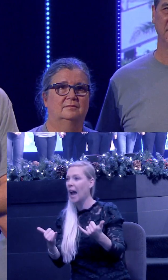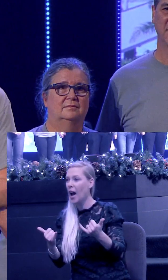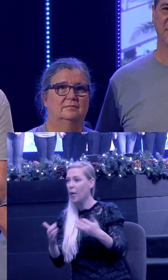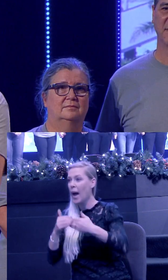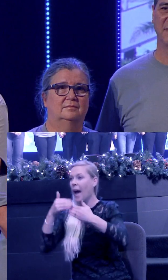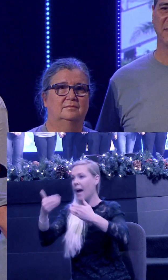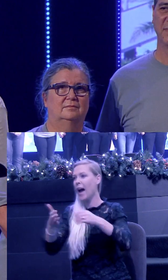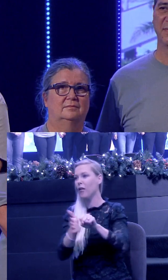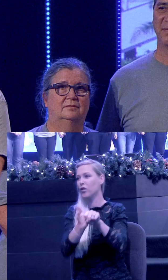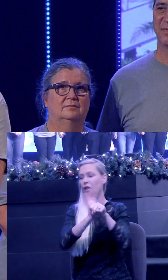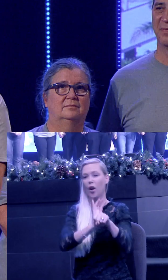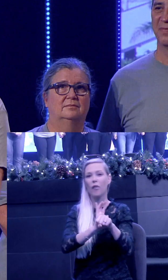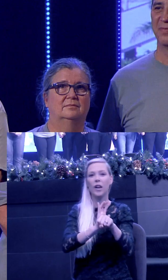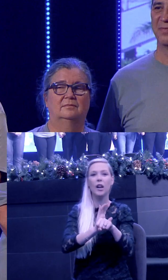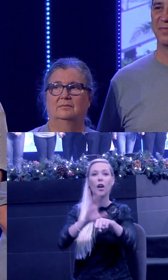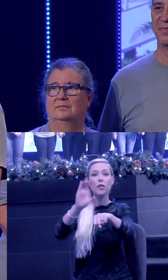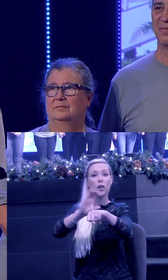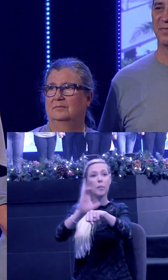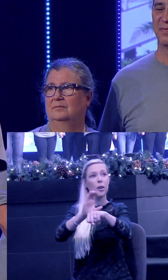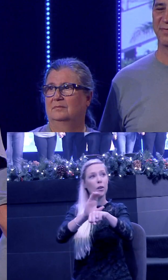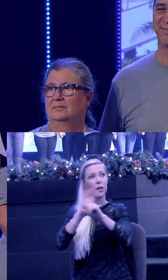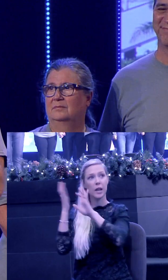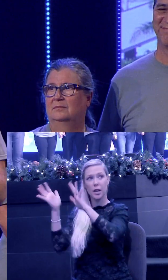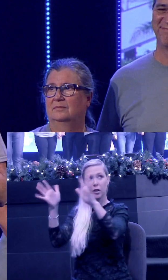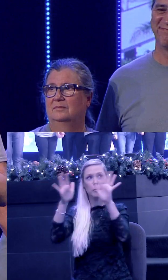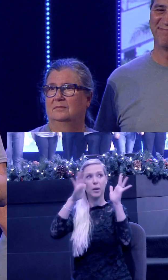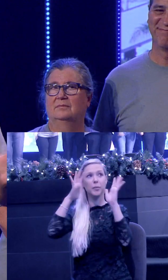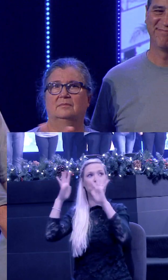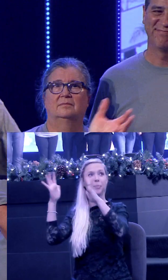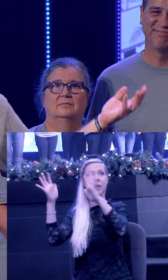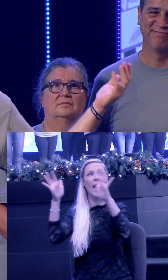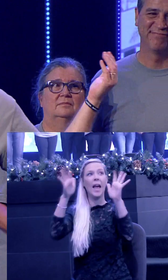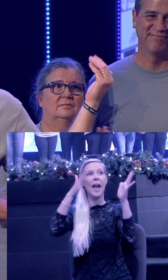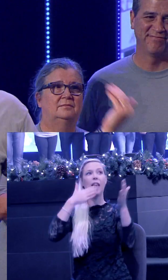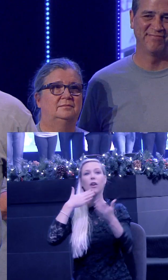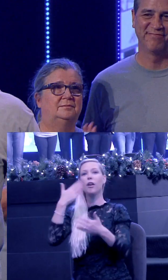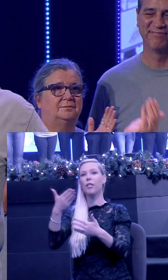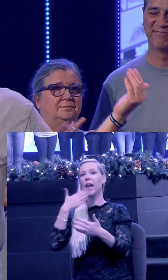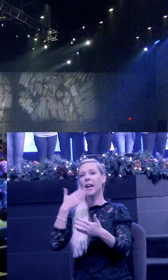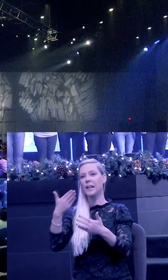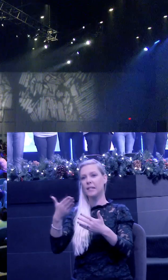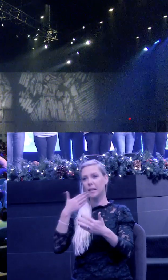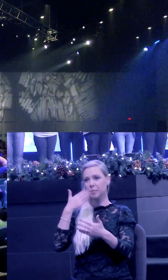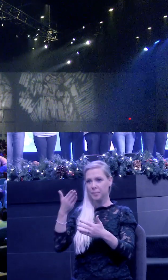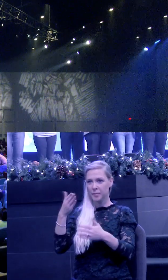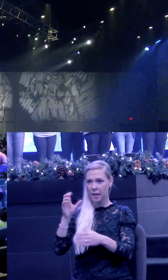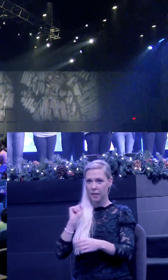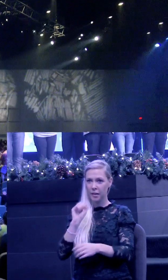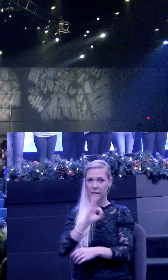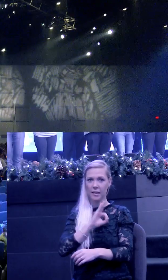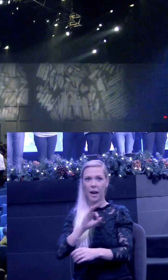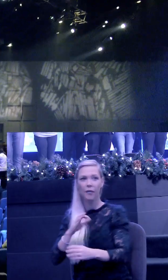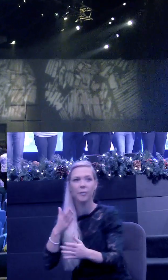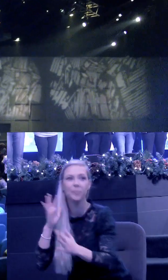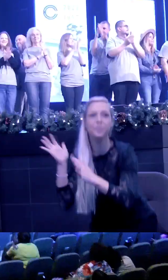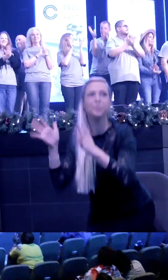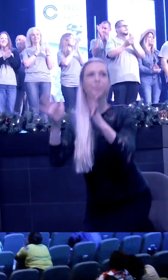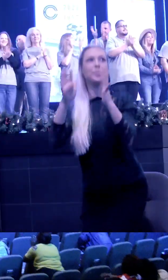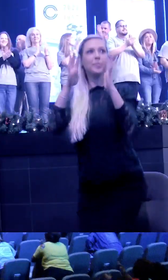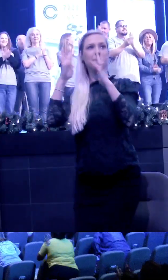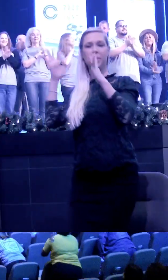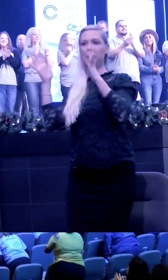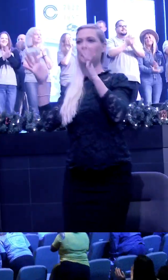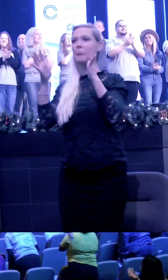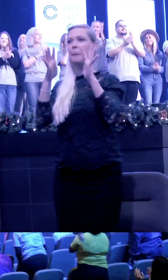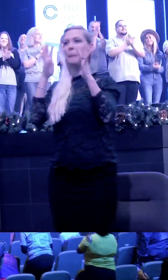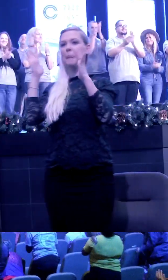really is. And so, community, would you express your gratitude and your thanks to your staff and to your leader? Yeah, let's do that.